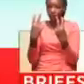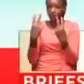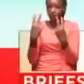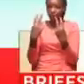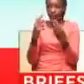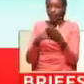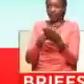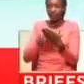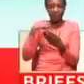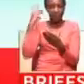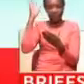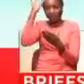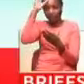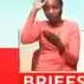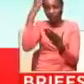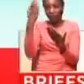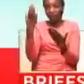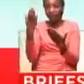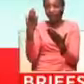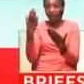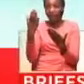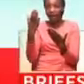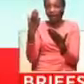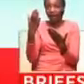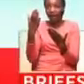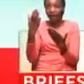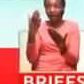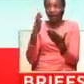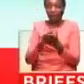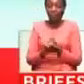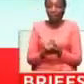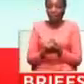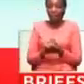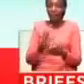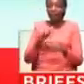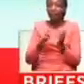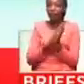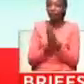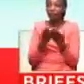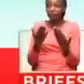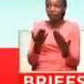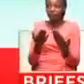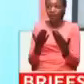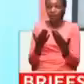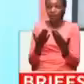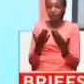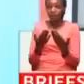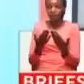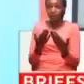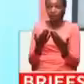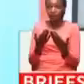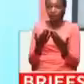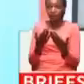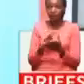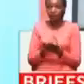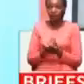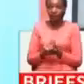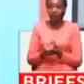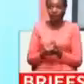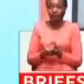idea here is I'm trying to give Bamboo an opportunity to share his story, because it's so intense. Sometimes you don't want to break in